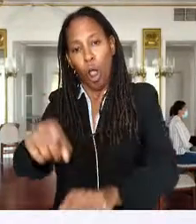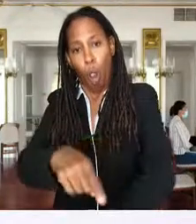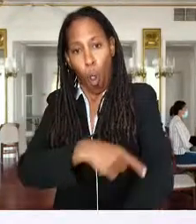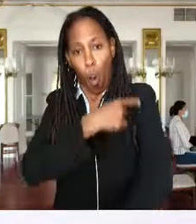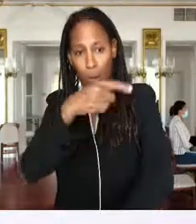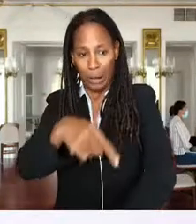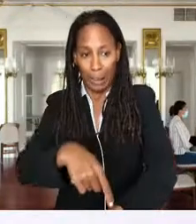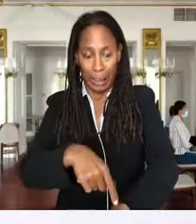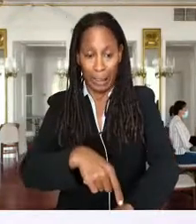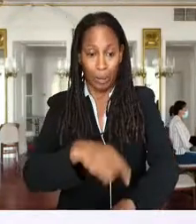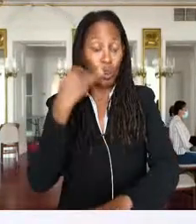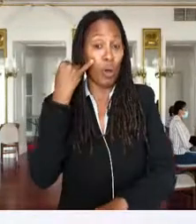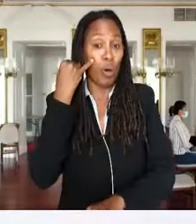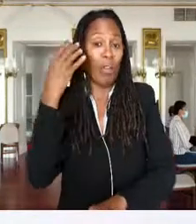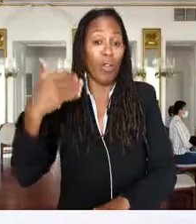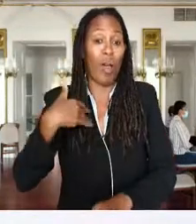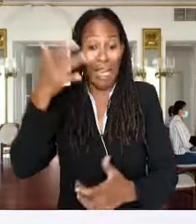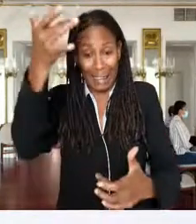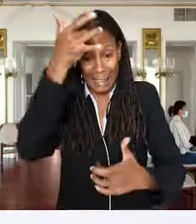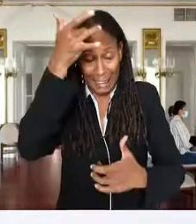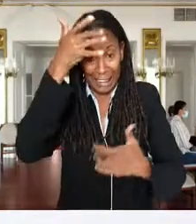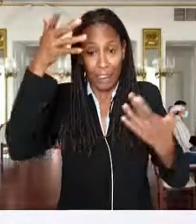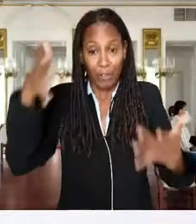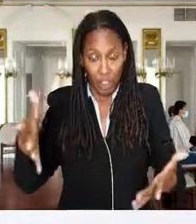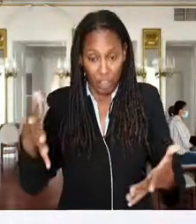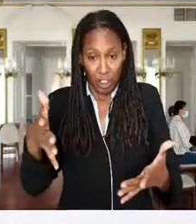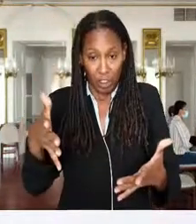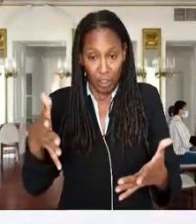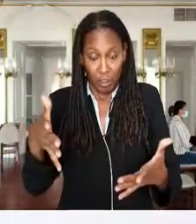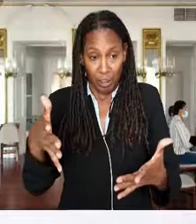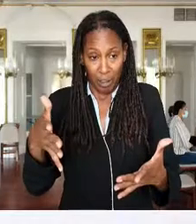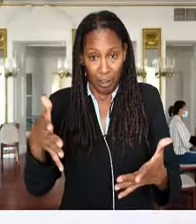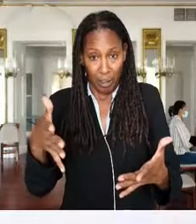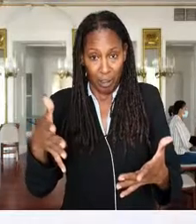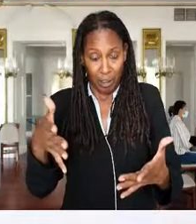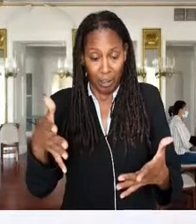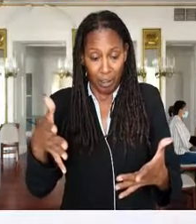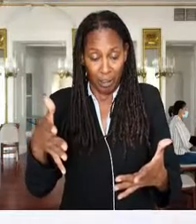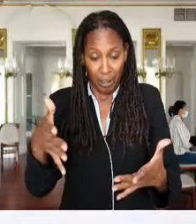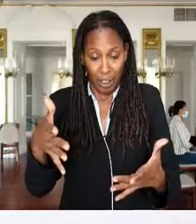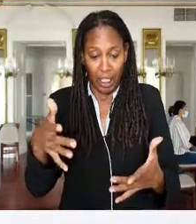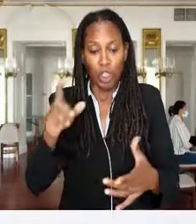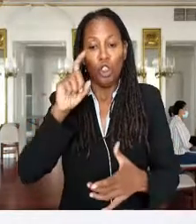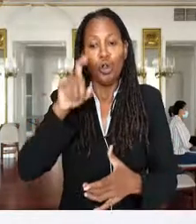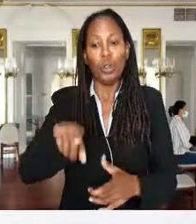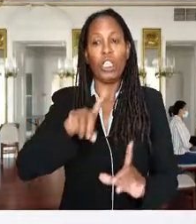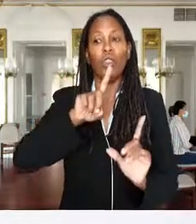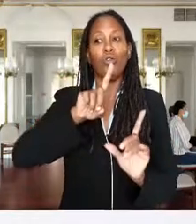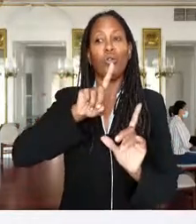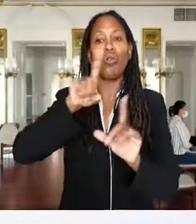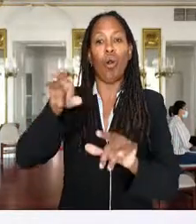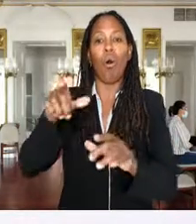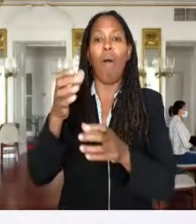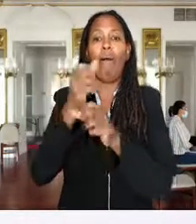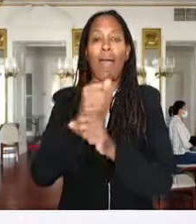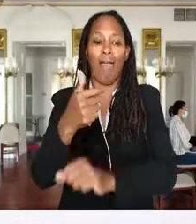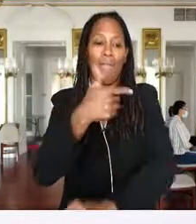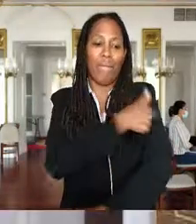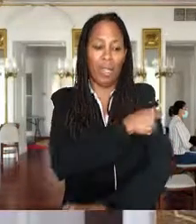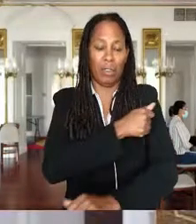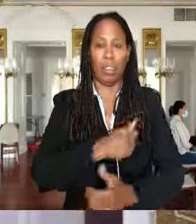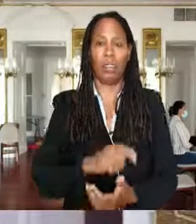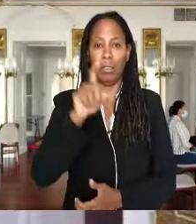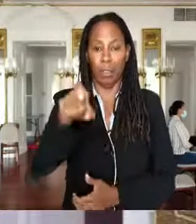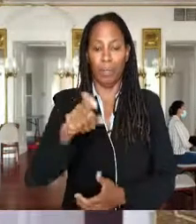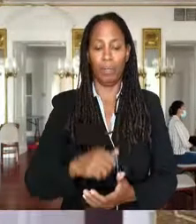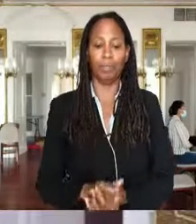even if you've contracted COVID and you recovered from COVID, speak with your physician and become vaccinated. Okay,